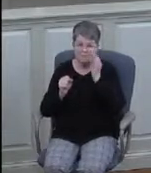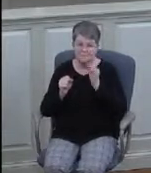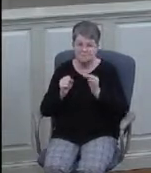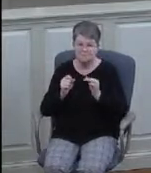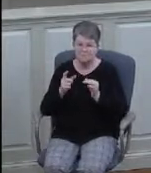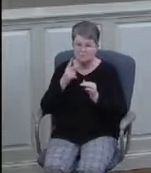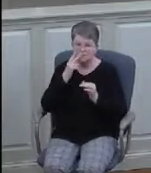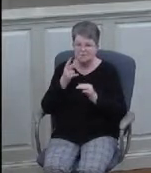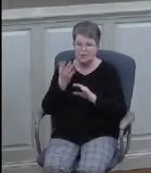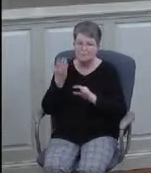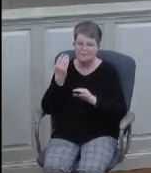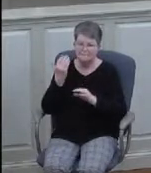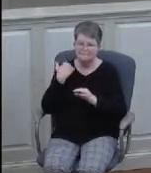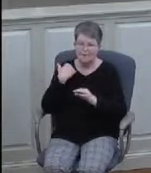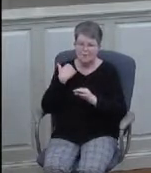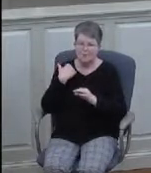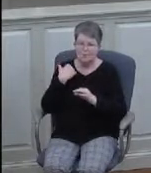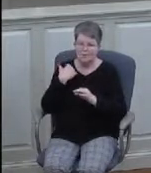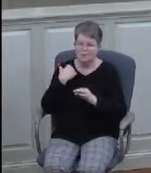you saw before,